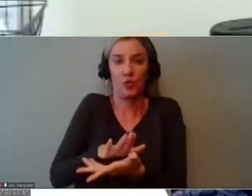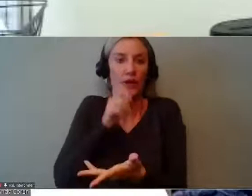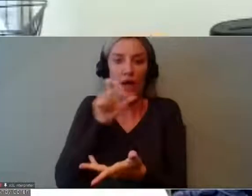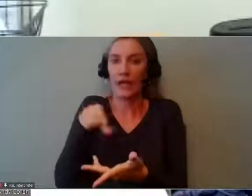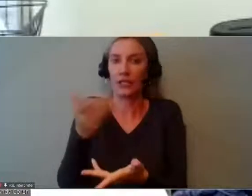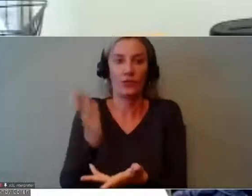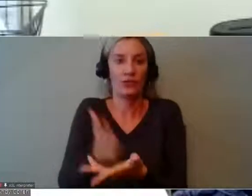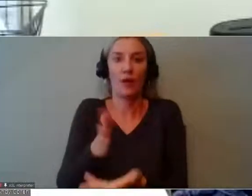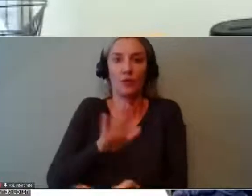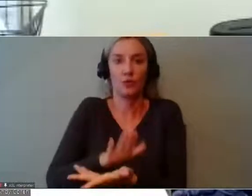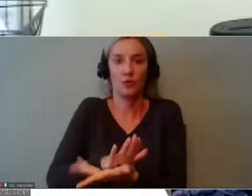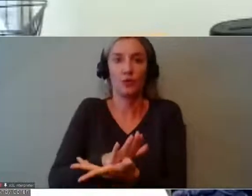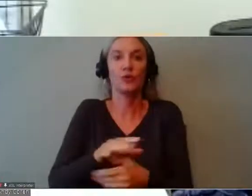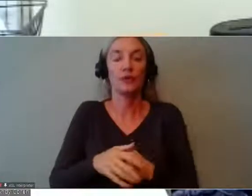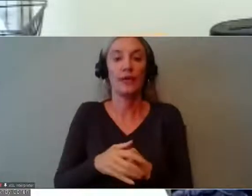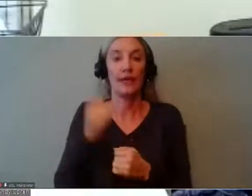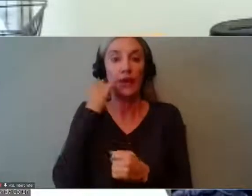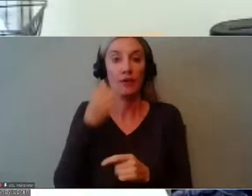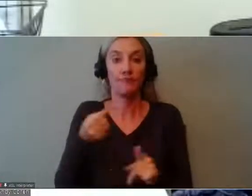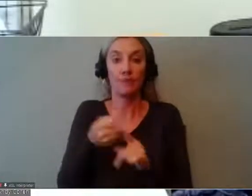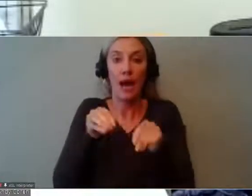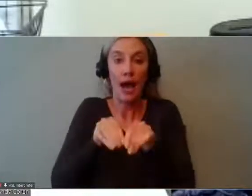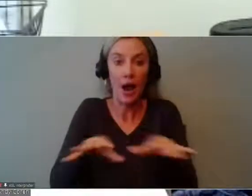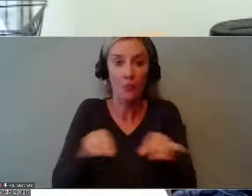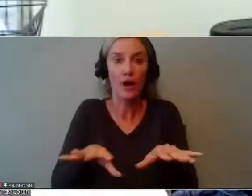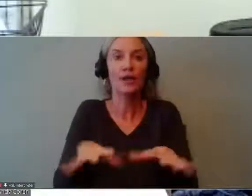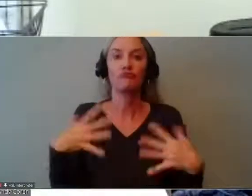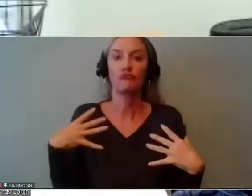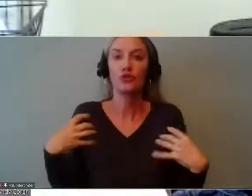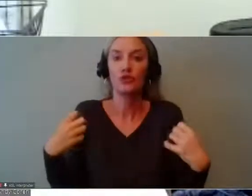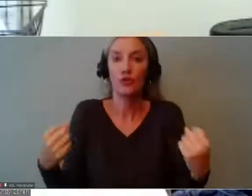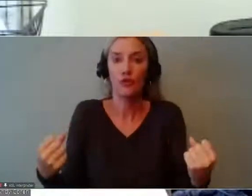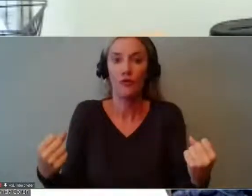been resolving. There was an outbreak